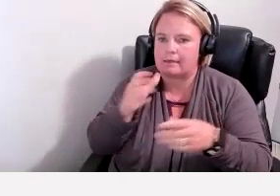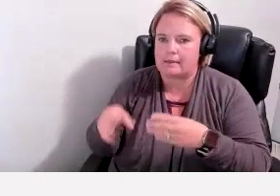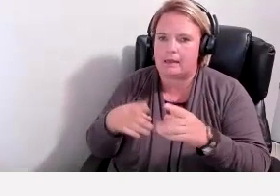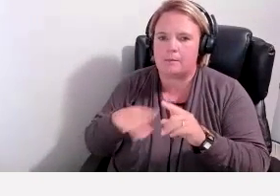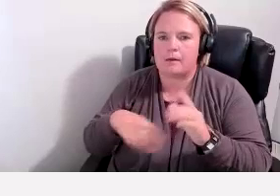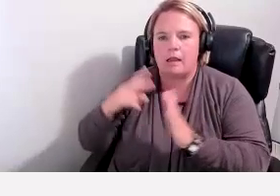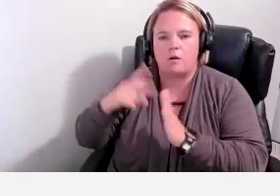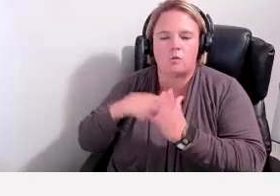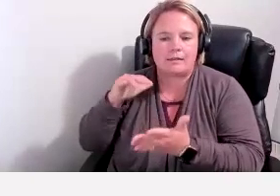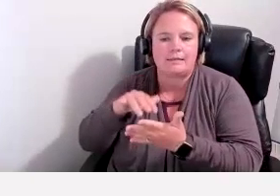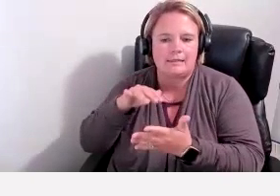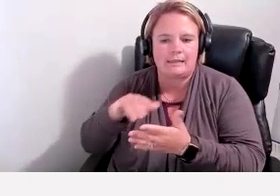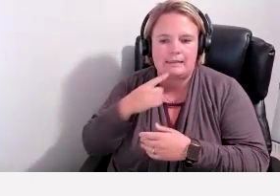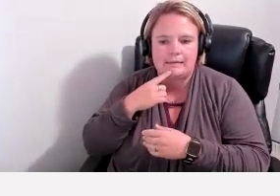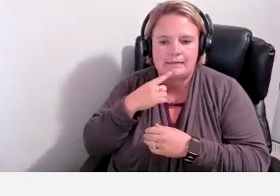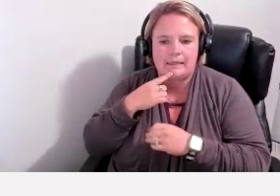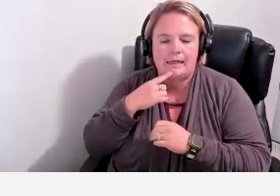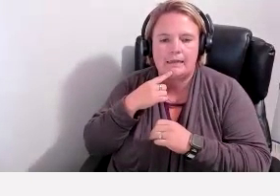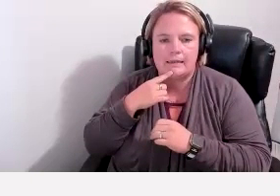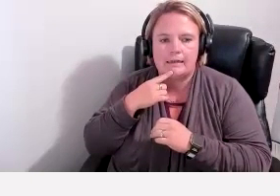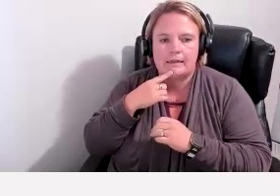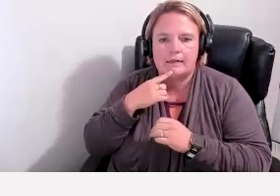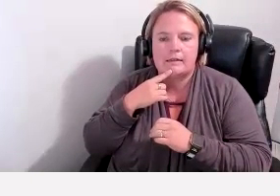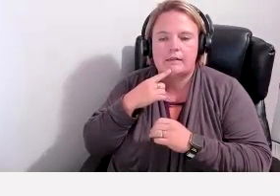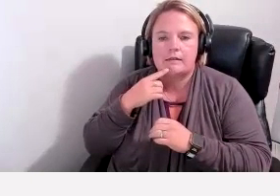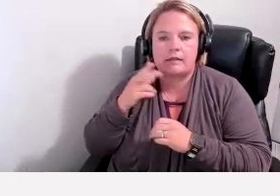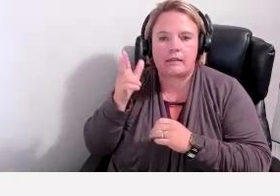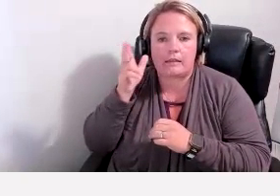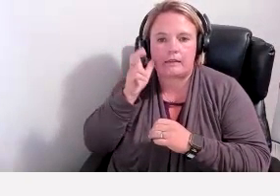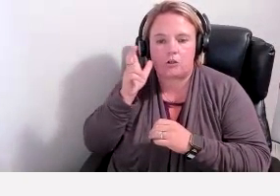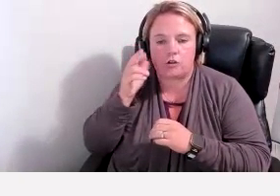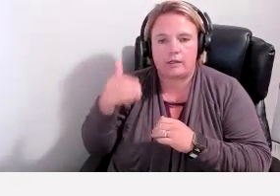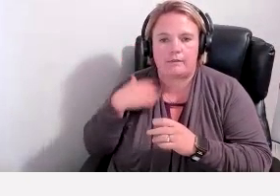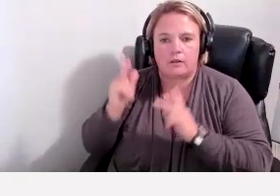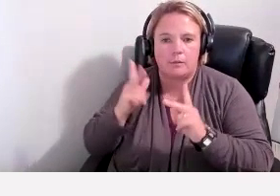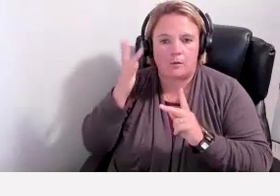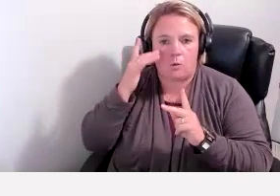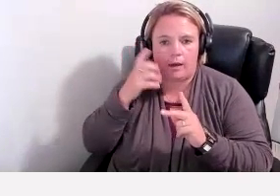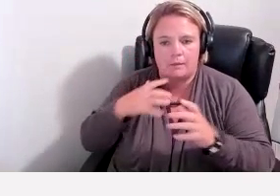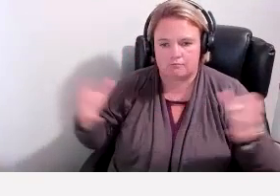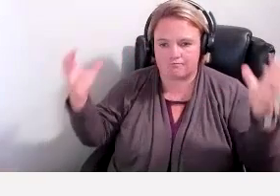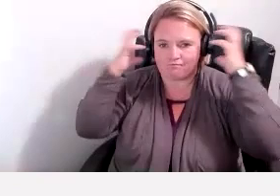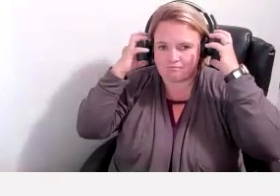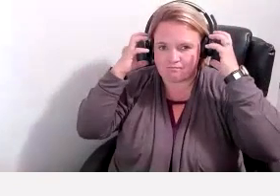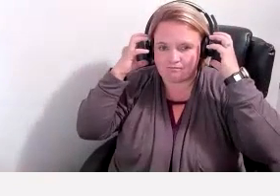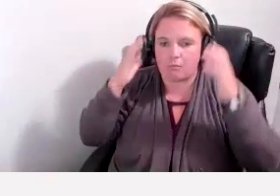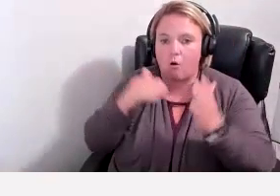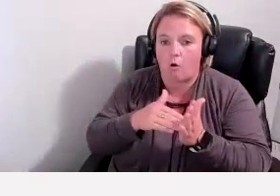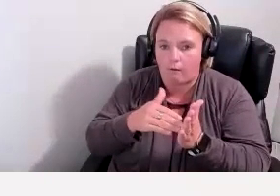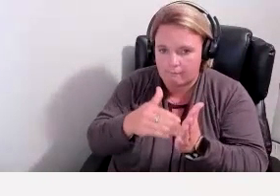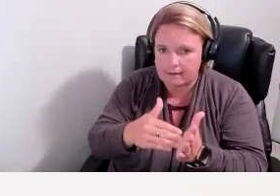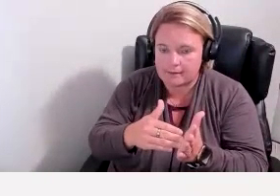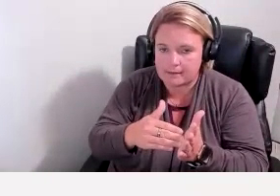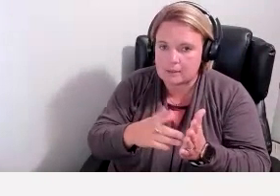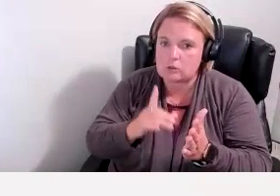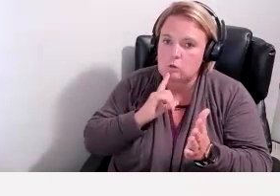a study about how the hearing of younger people is being affected because they wear headphones so much. And so it's really